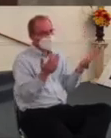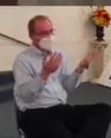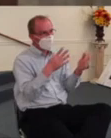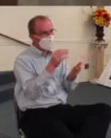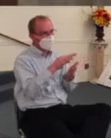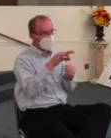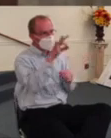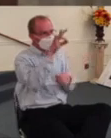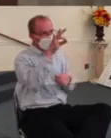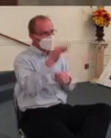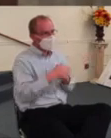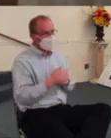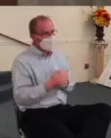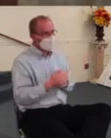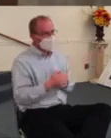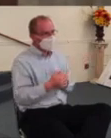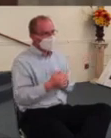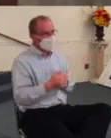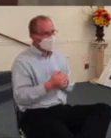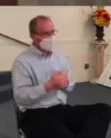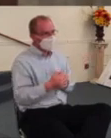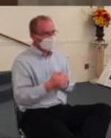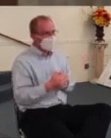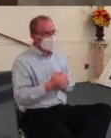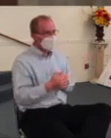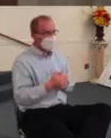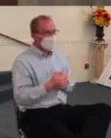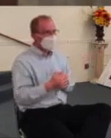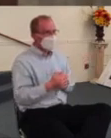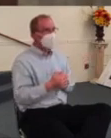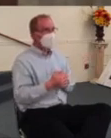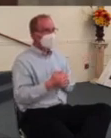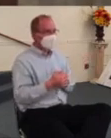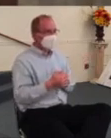in this life in ways that we have no comprehension?